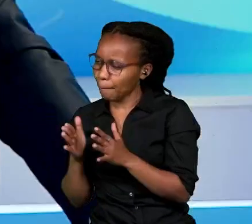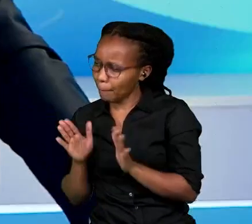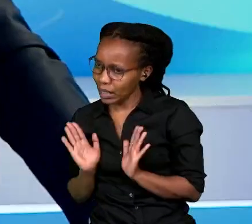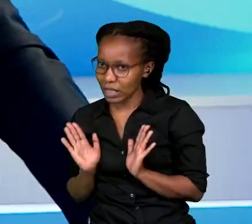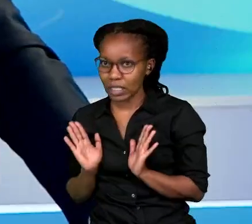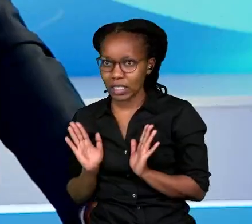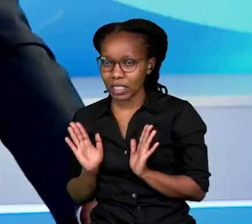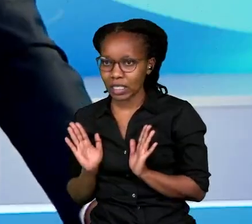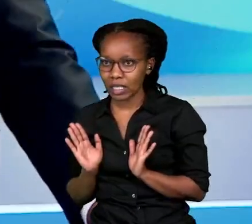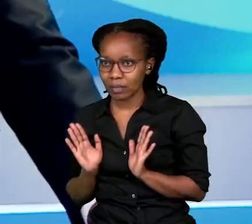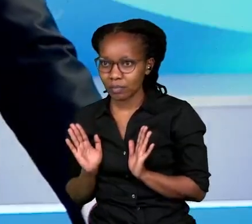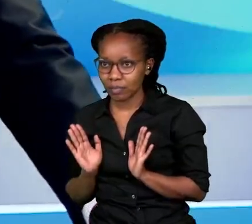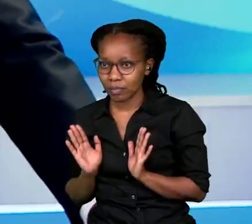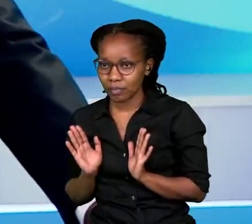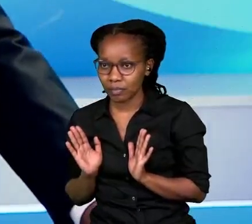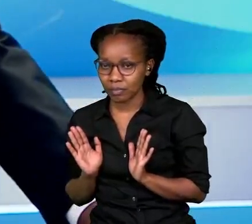And they can hear the voice. Yes.